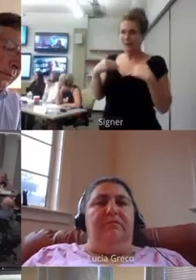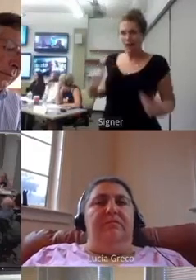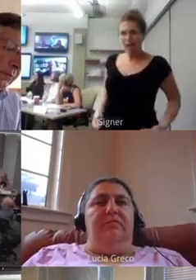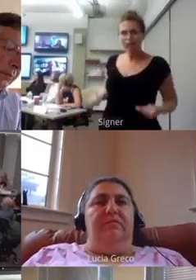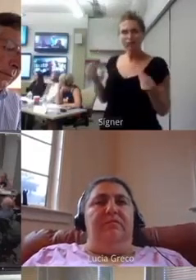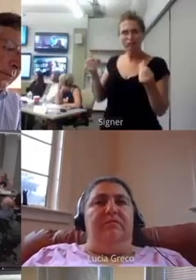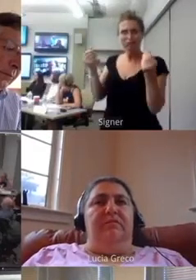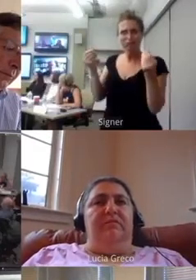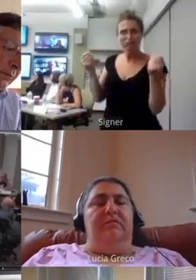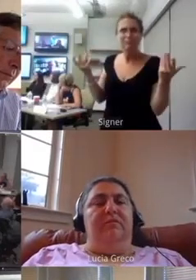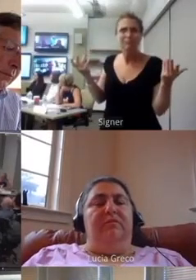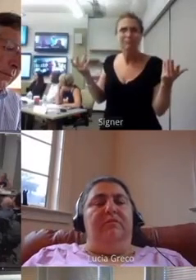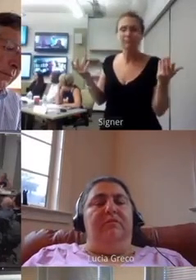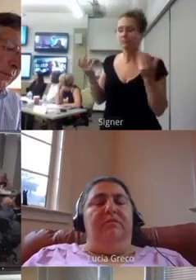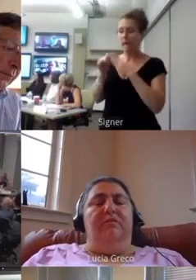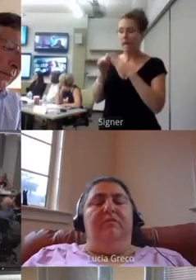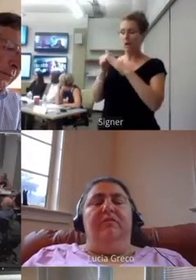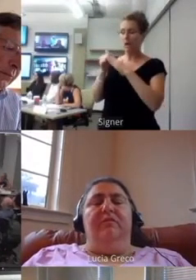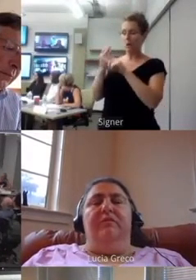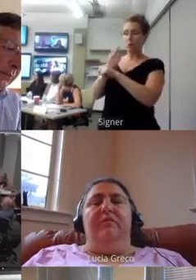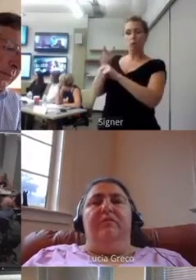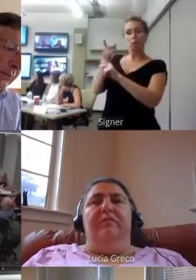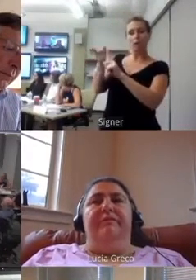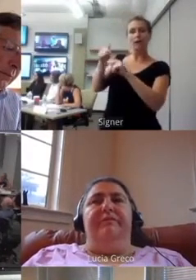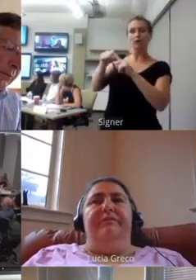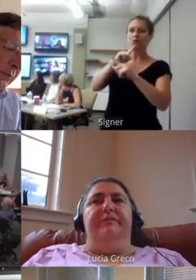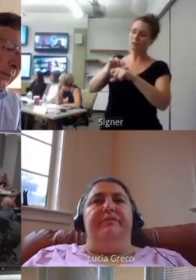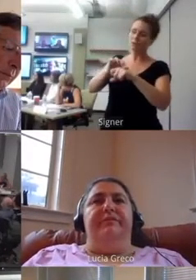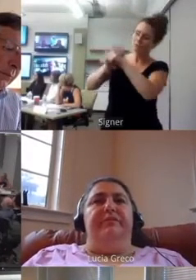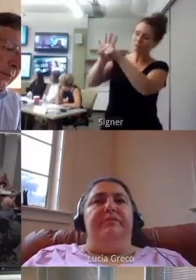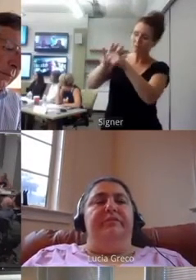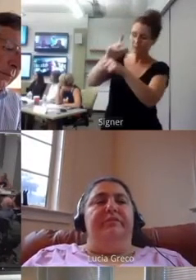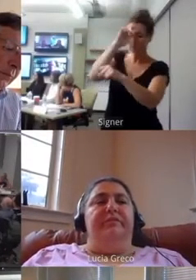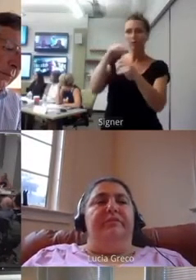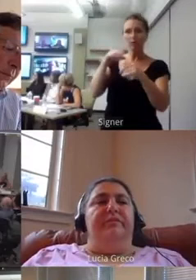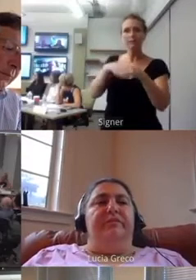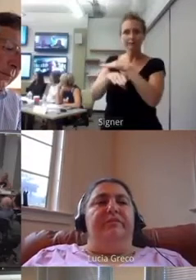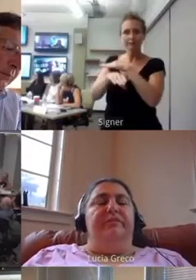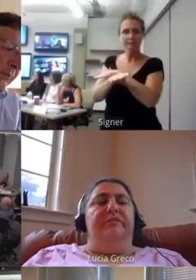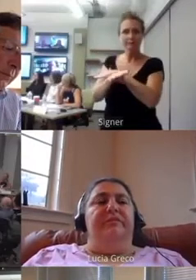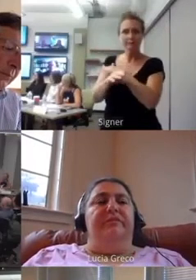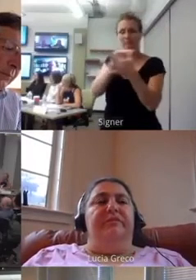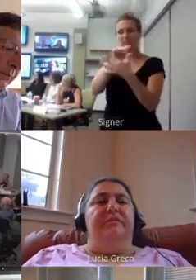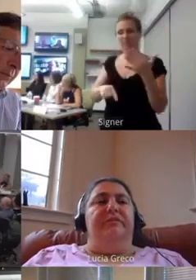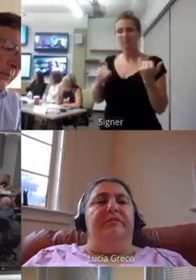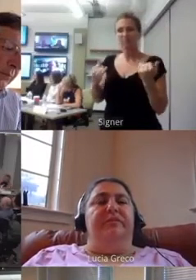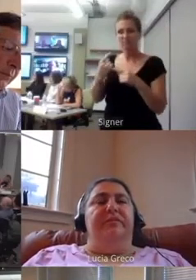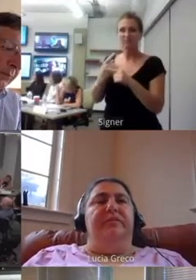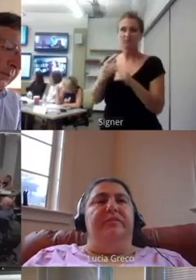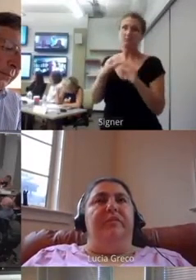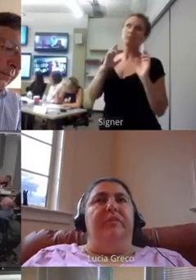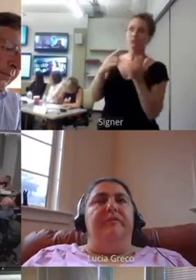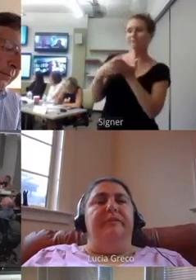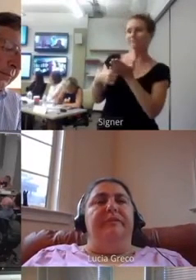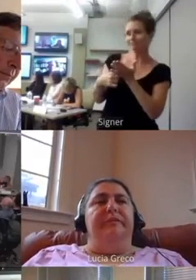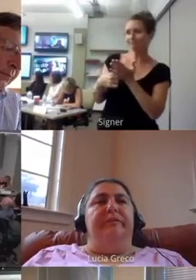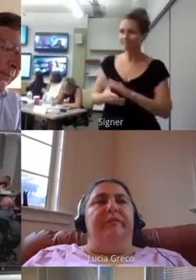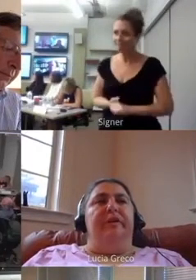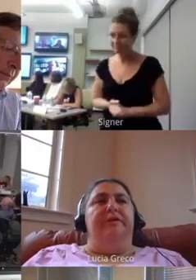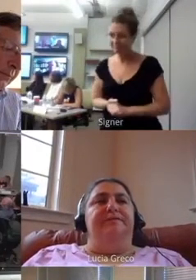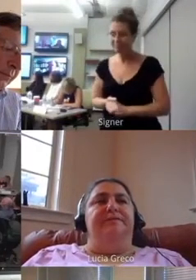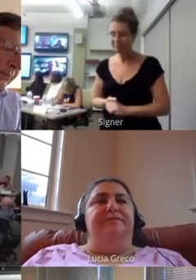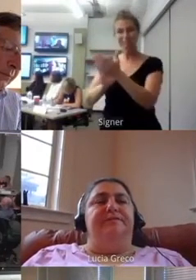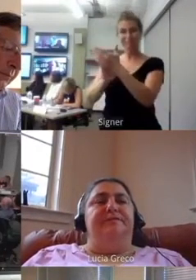as much accessibility as we can? Those are the issues we are going to address. We commend the federal government for